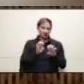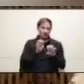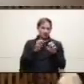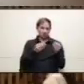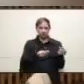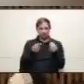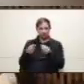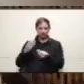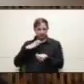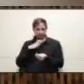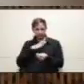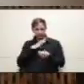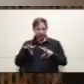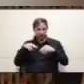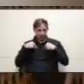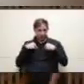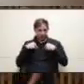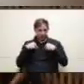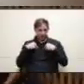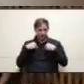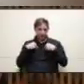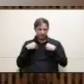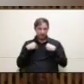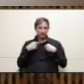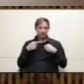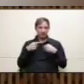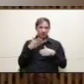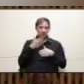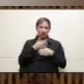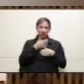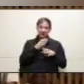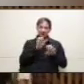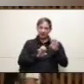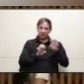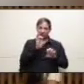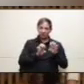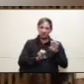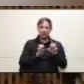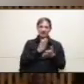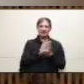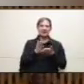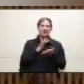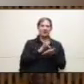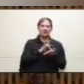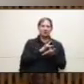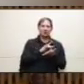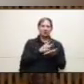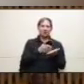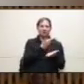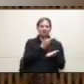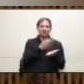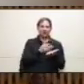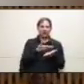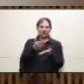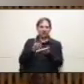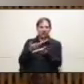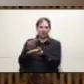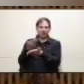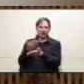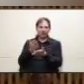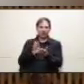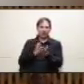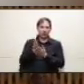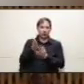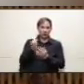for purpose of adopting it. So on the job evaluation, some positions have been removed through their process,